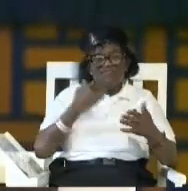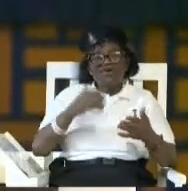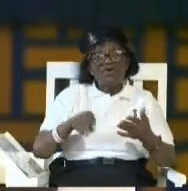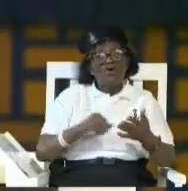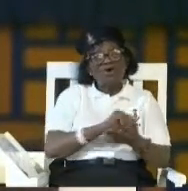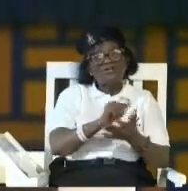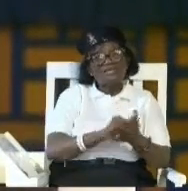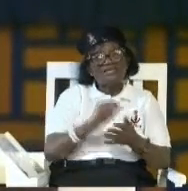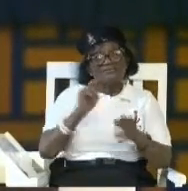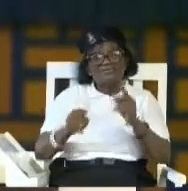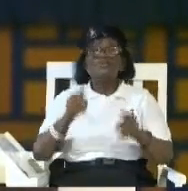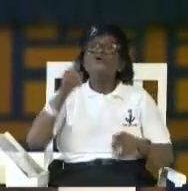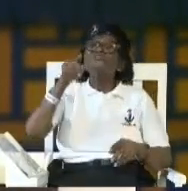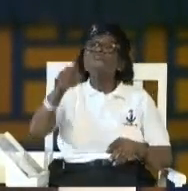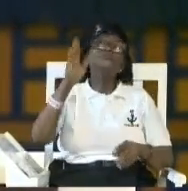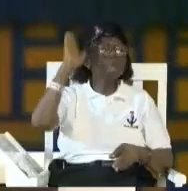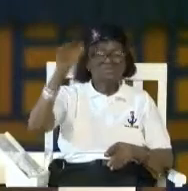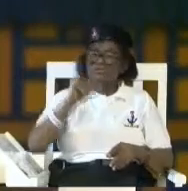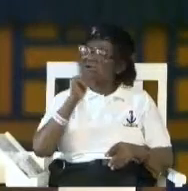You won't get to the land.